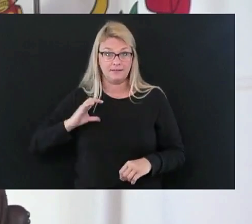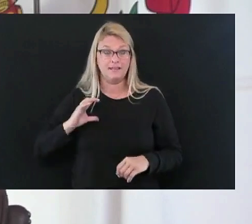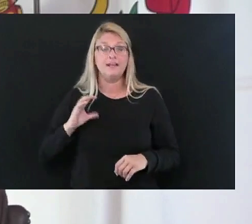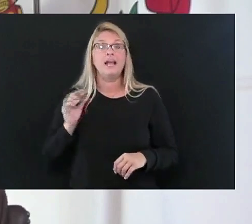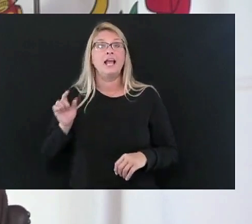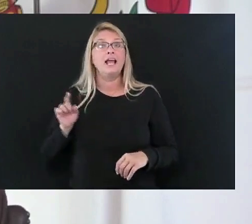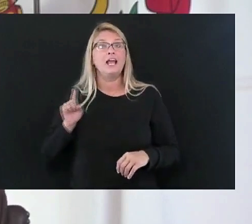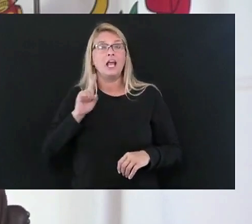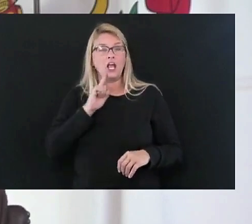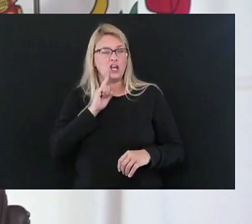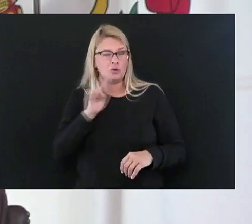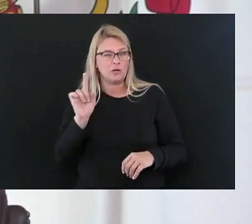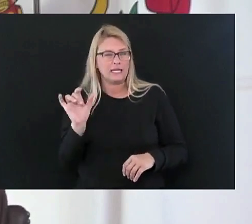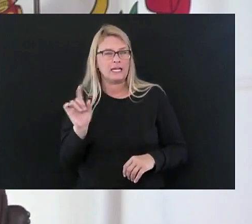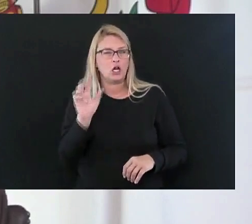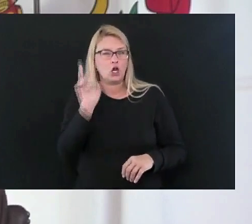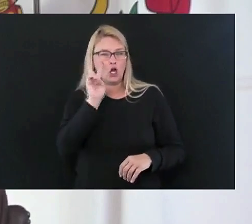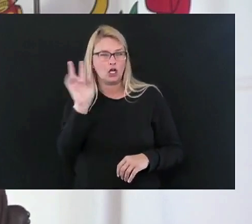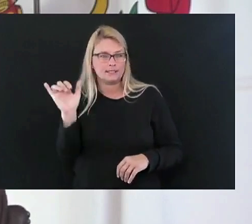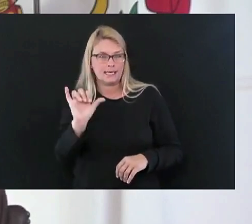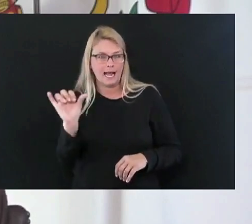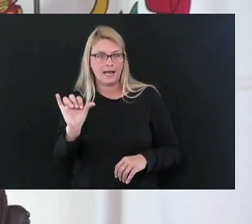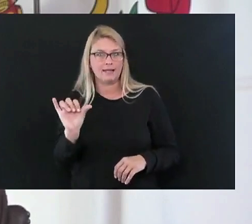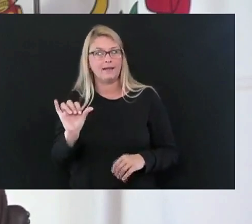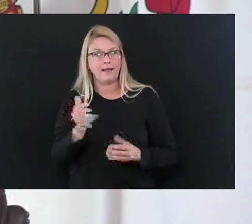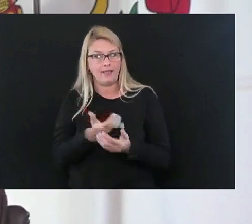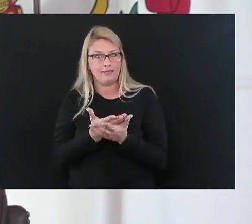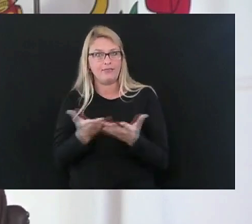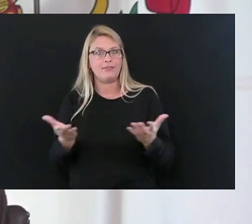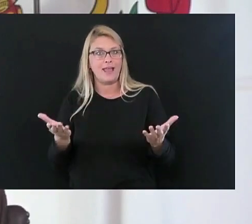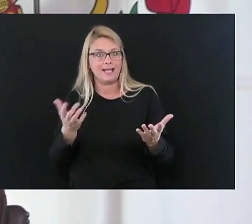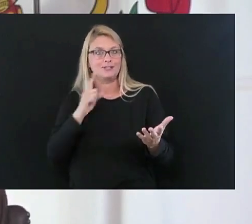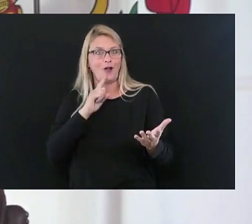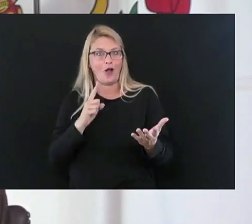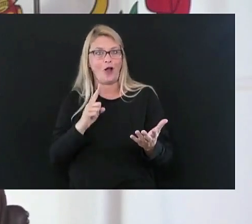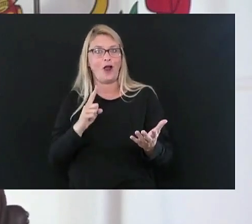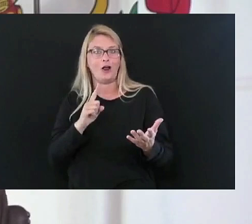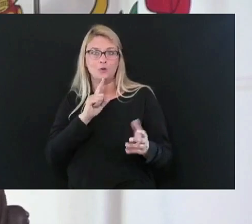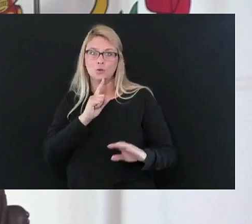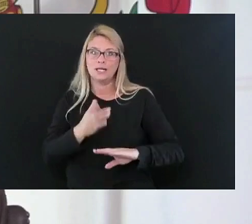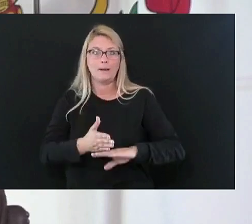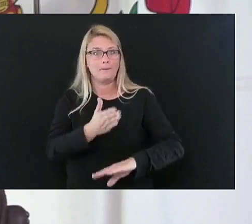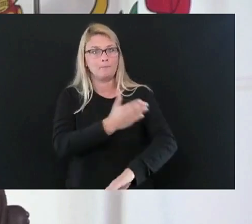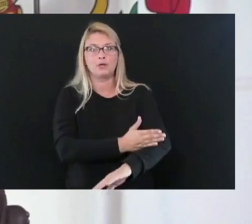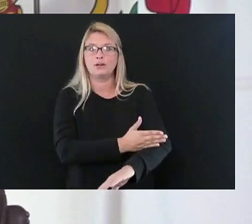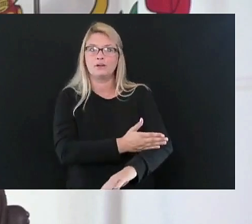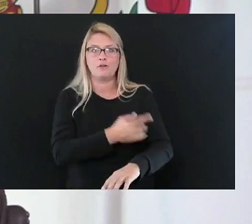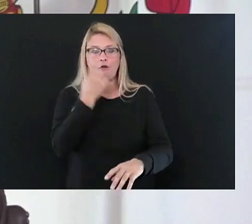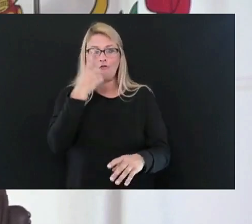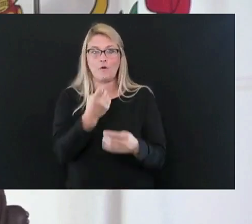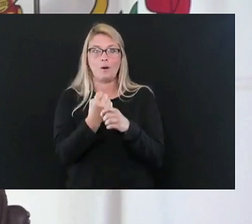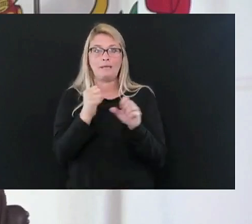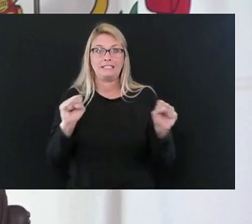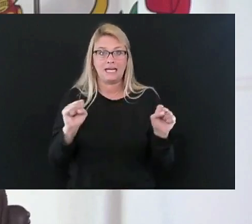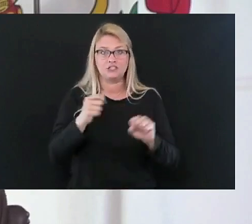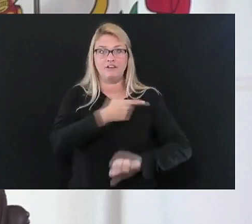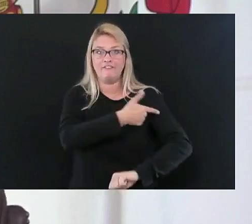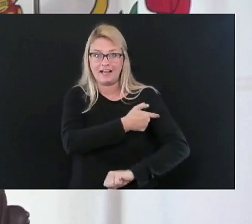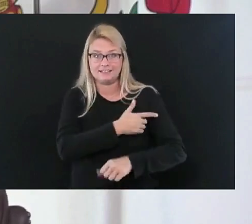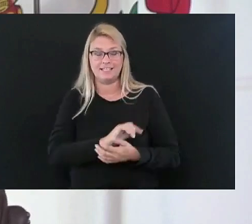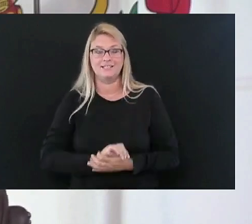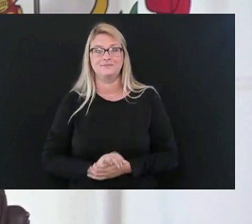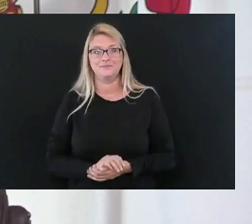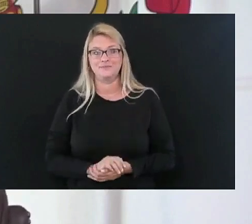"It certainly looks like things are trending in the direction for protection." And the last thing is